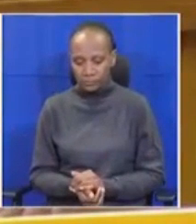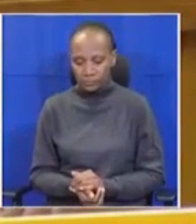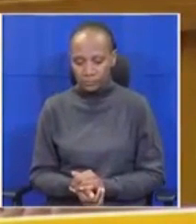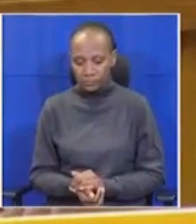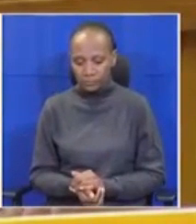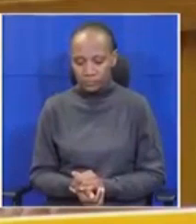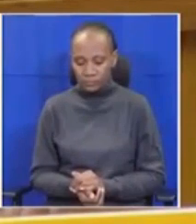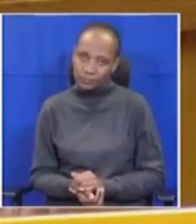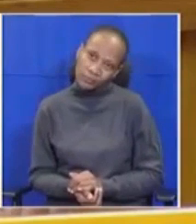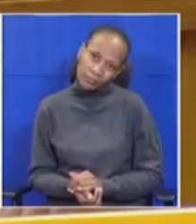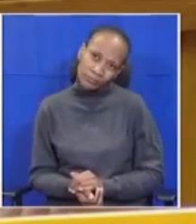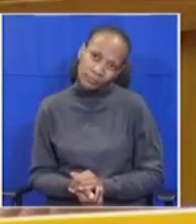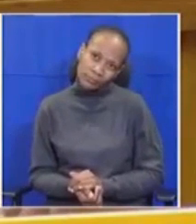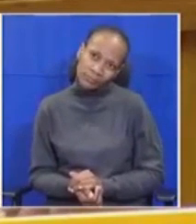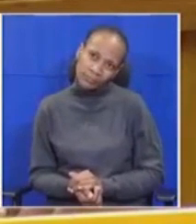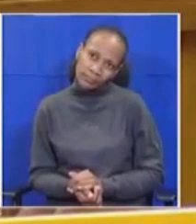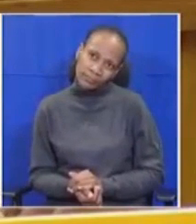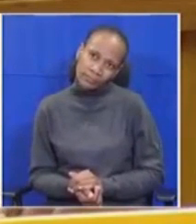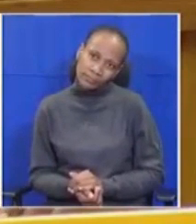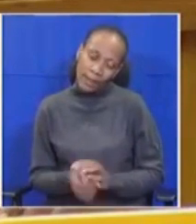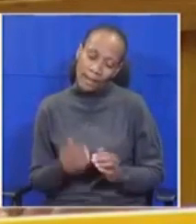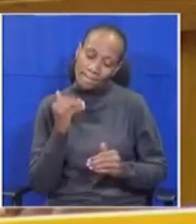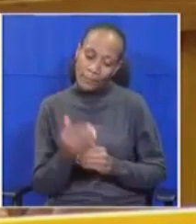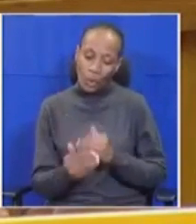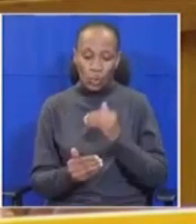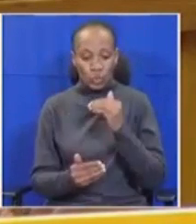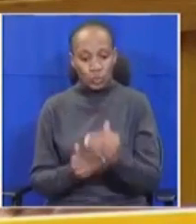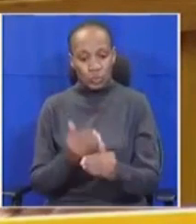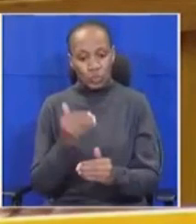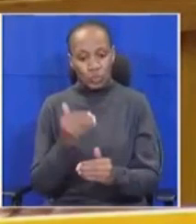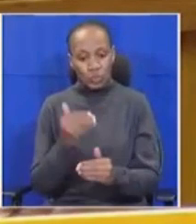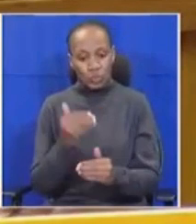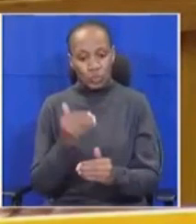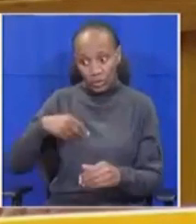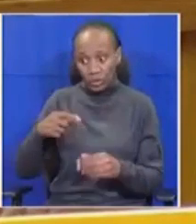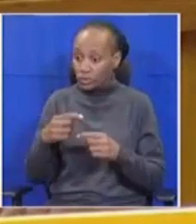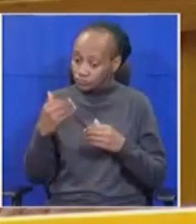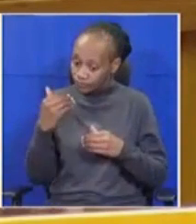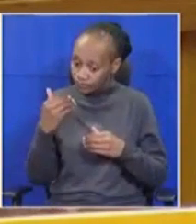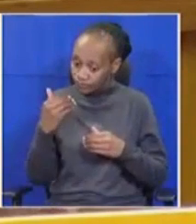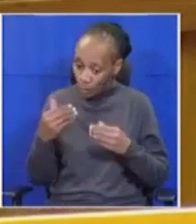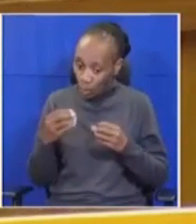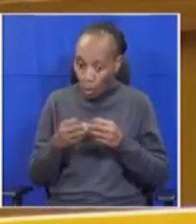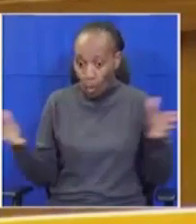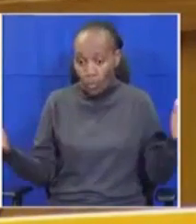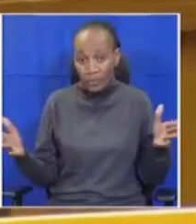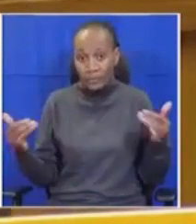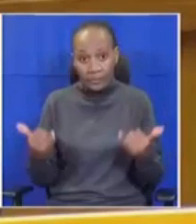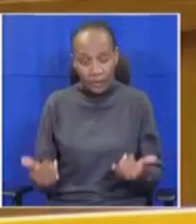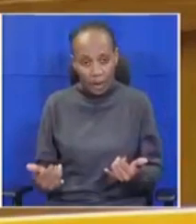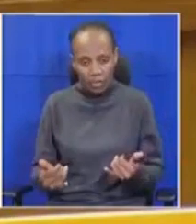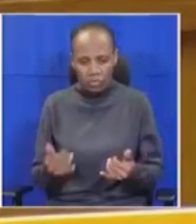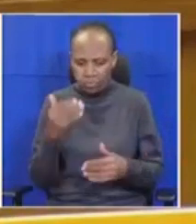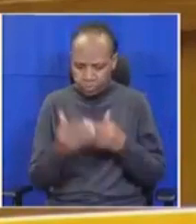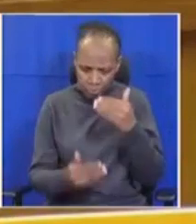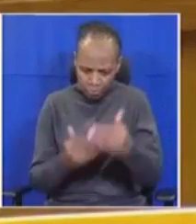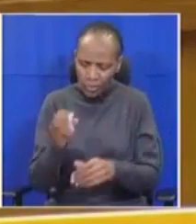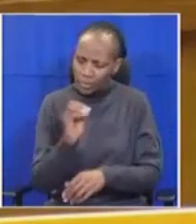we have started here, which really was given rise to by